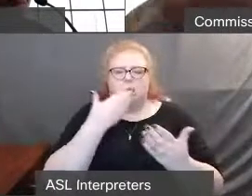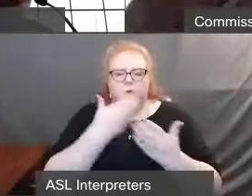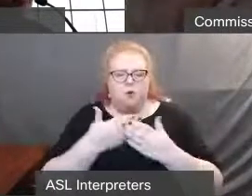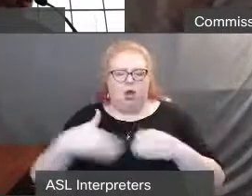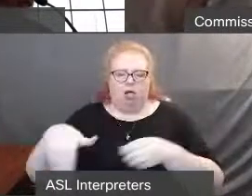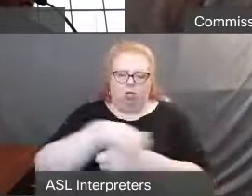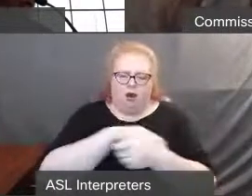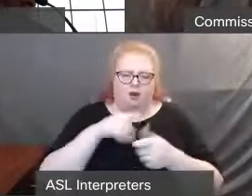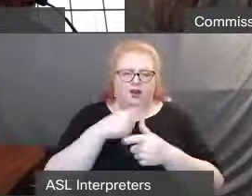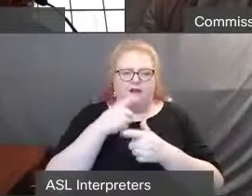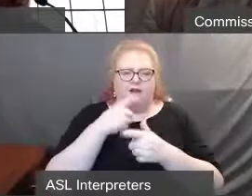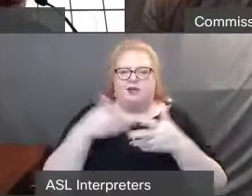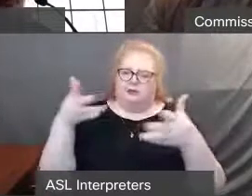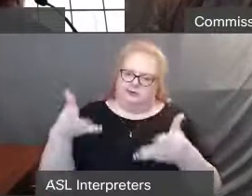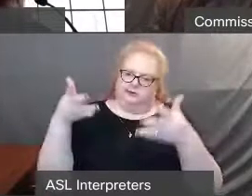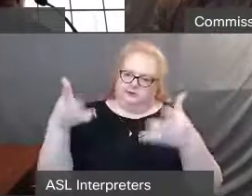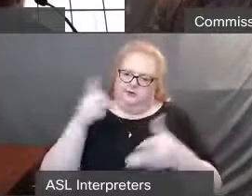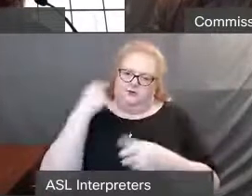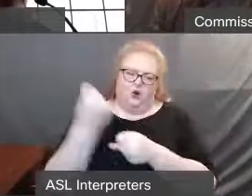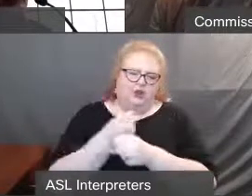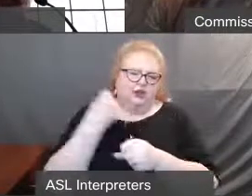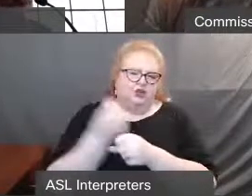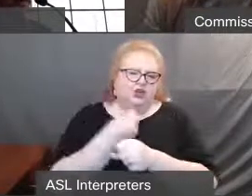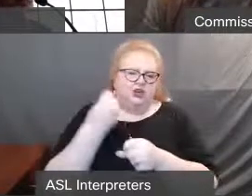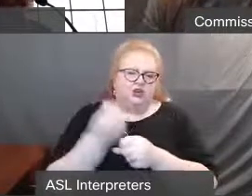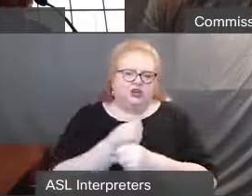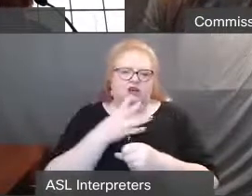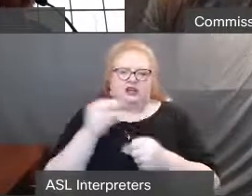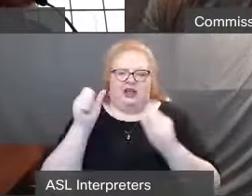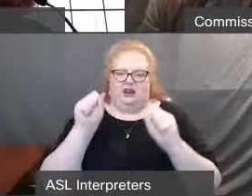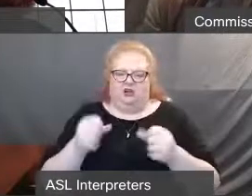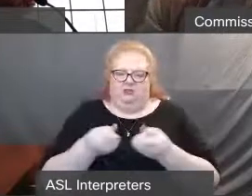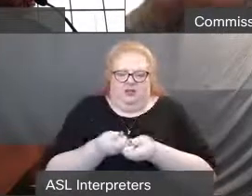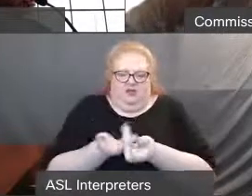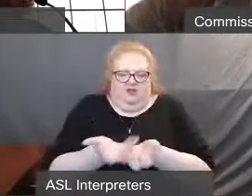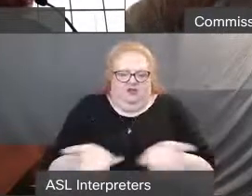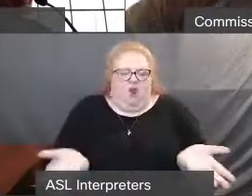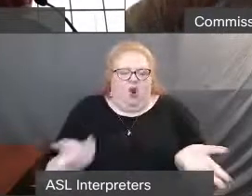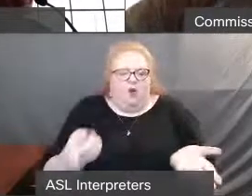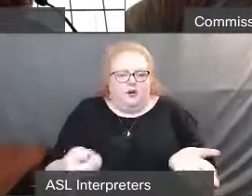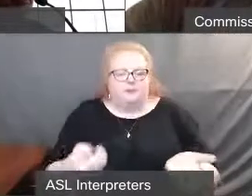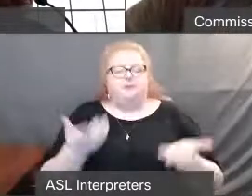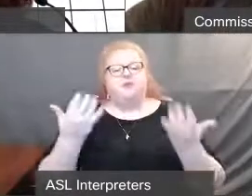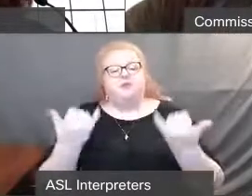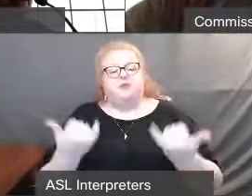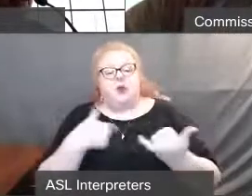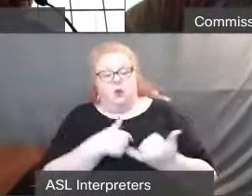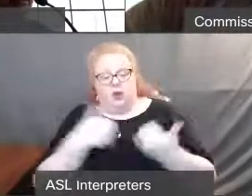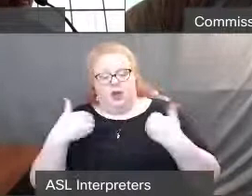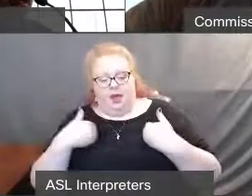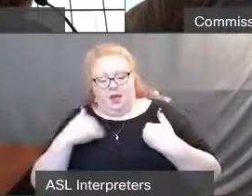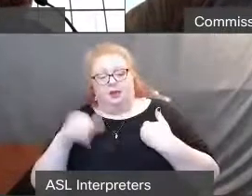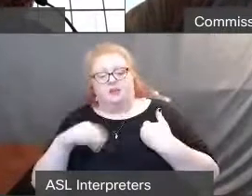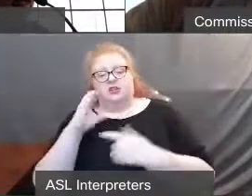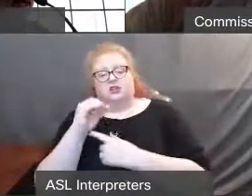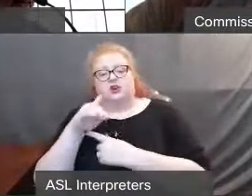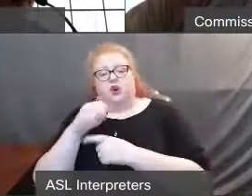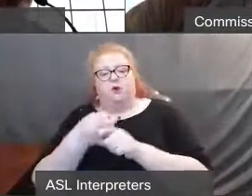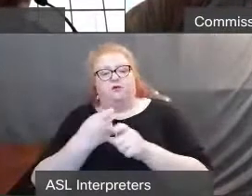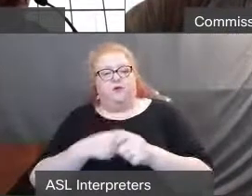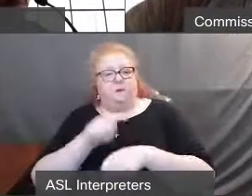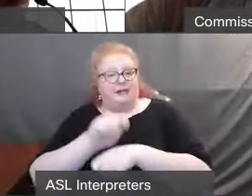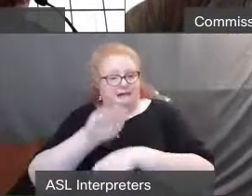years and years. The ordinances we have now came out of a task force and led by not